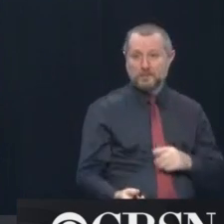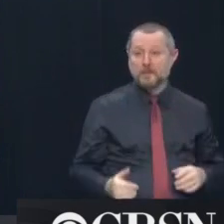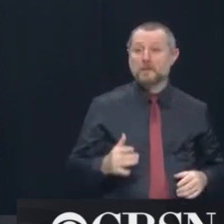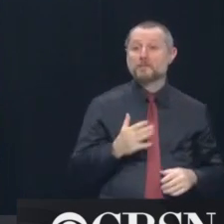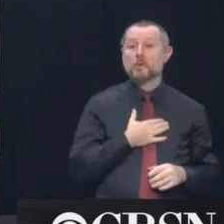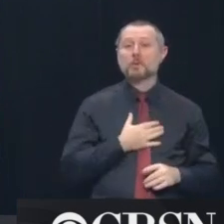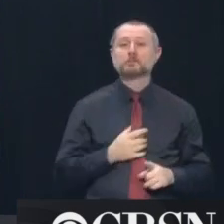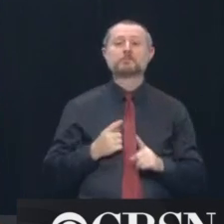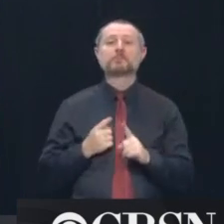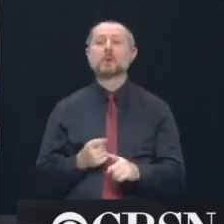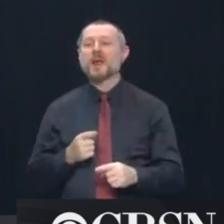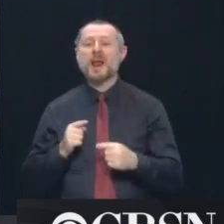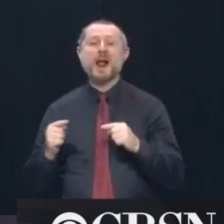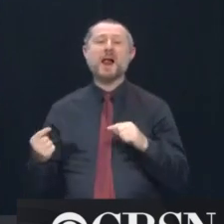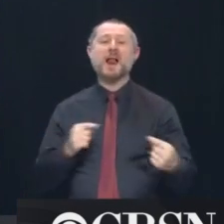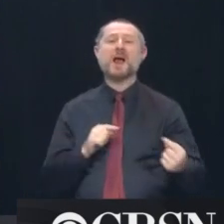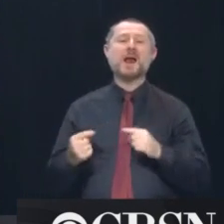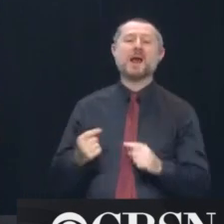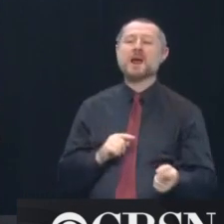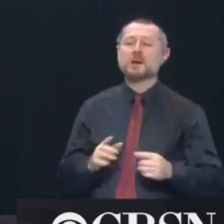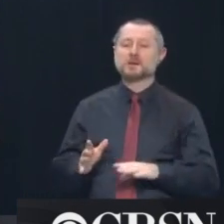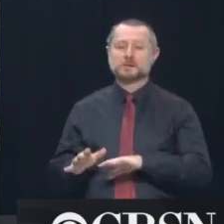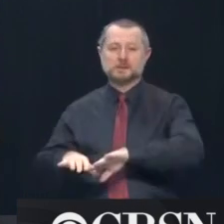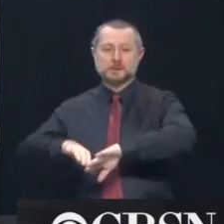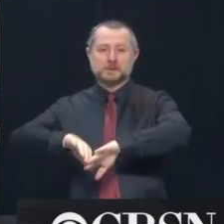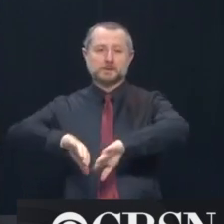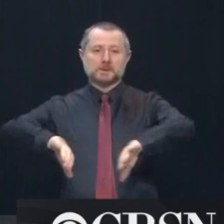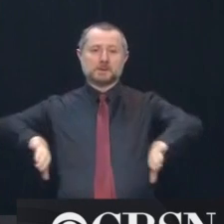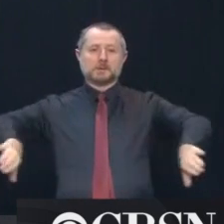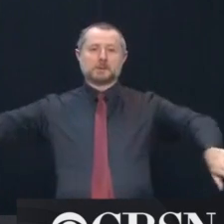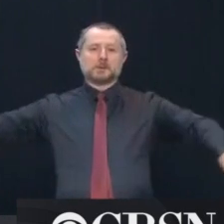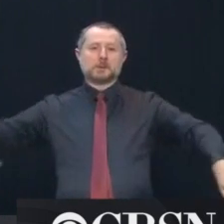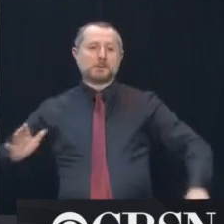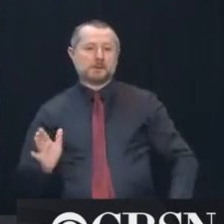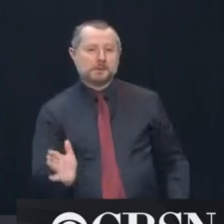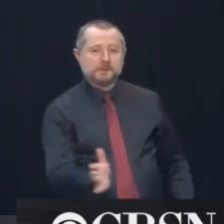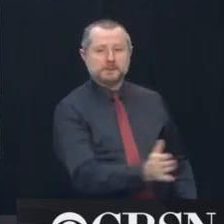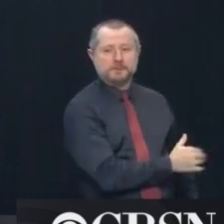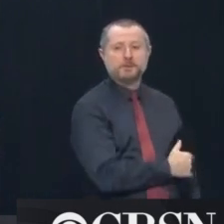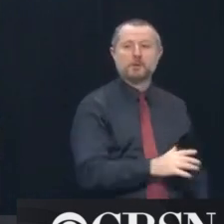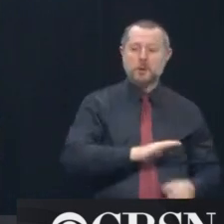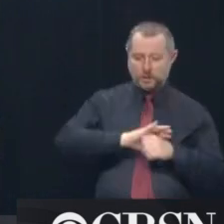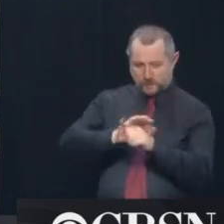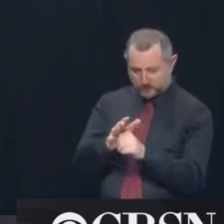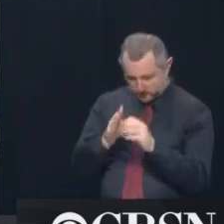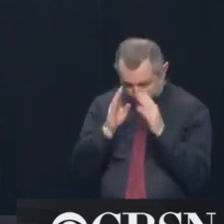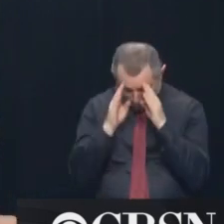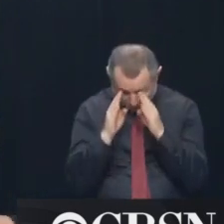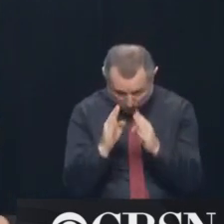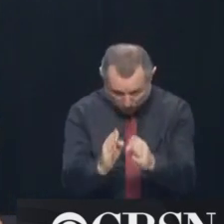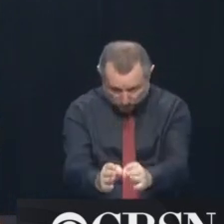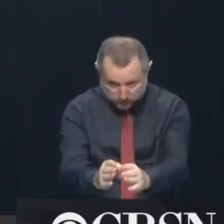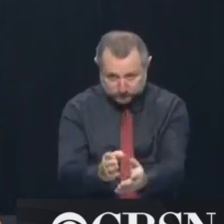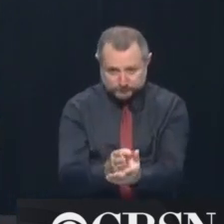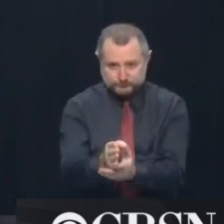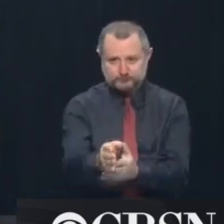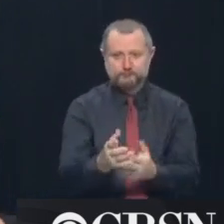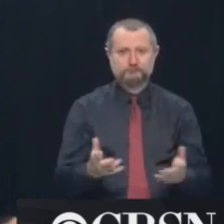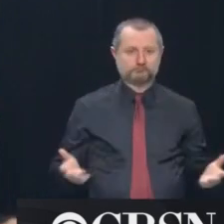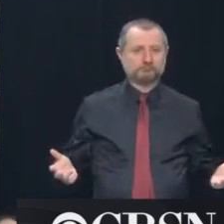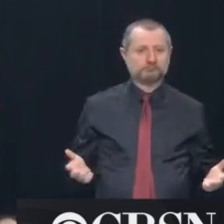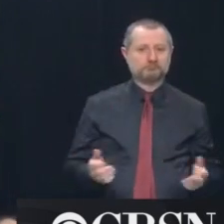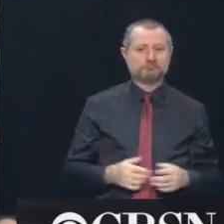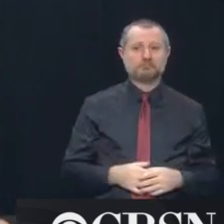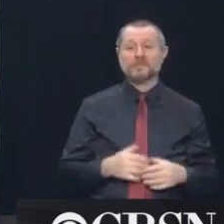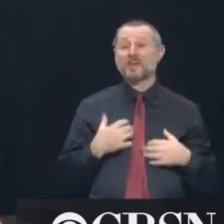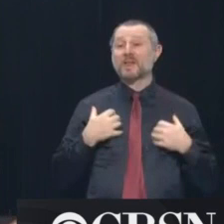that on COVID, because it's a matter of health. There is no Democratic theory of health or